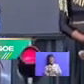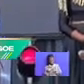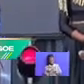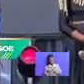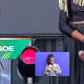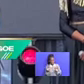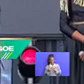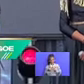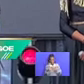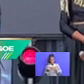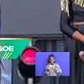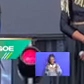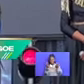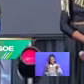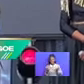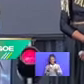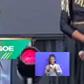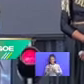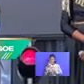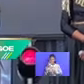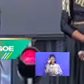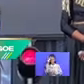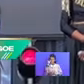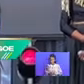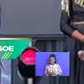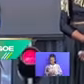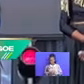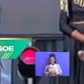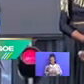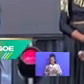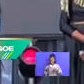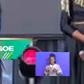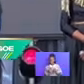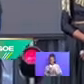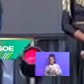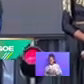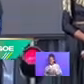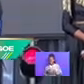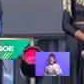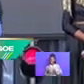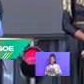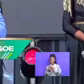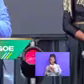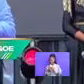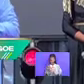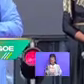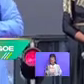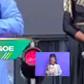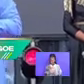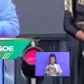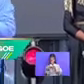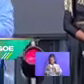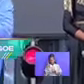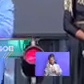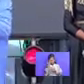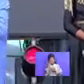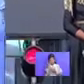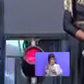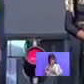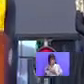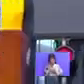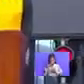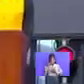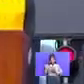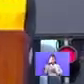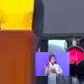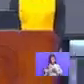there is very tendency that one person will have that name are you with me but for the sake of obeying